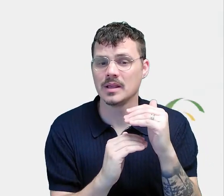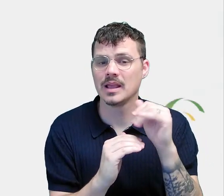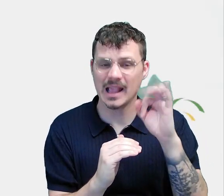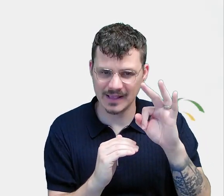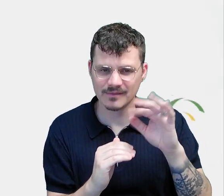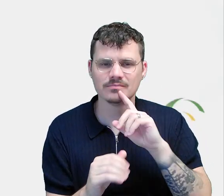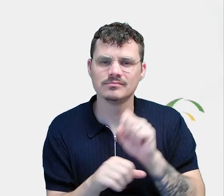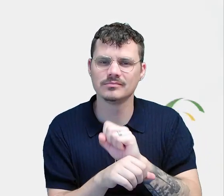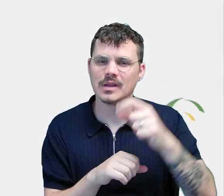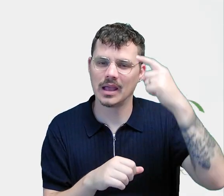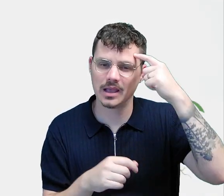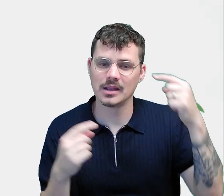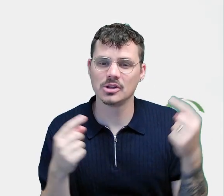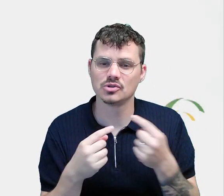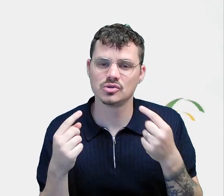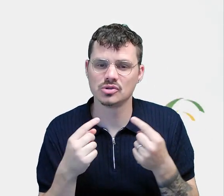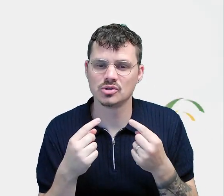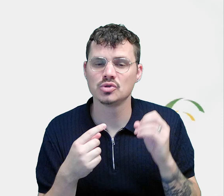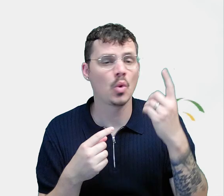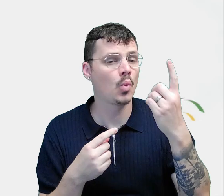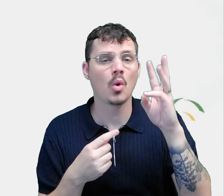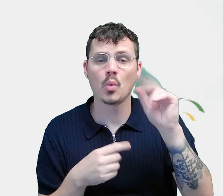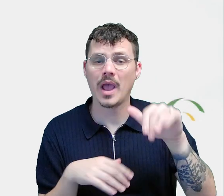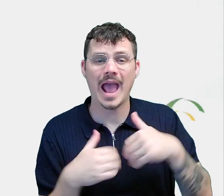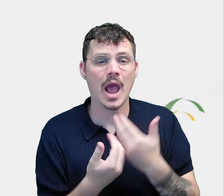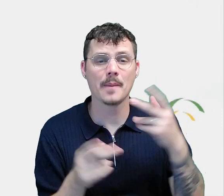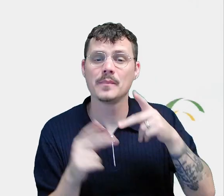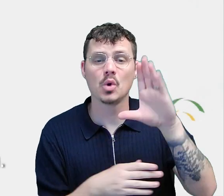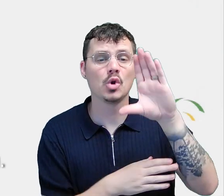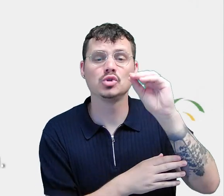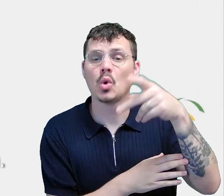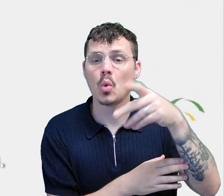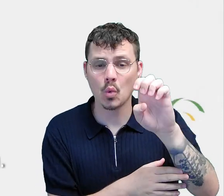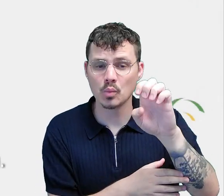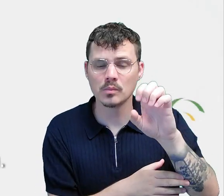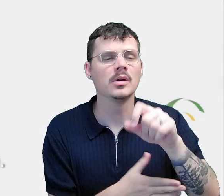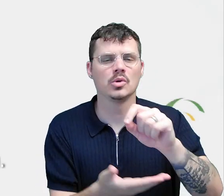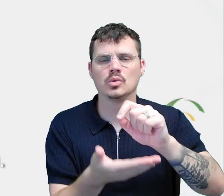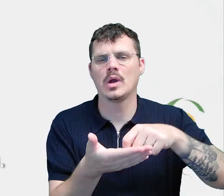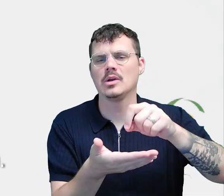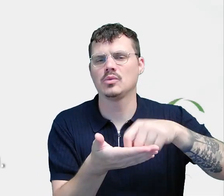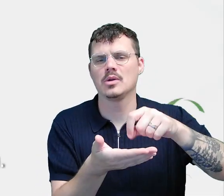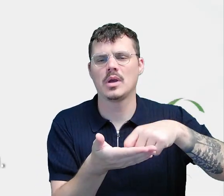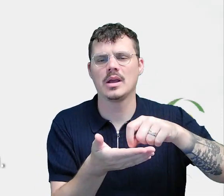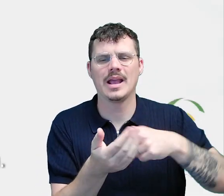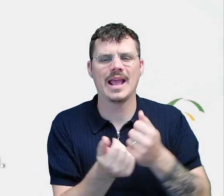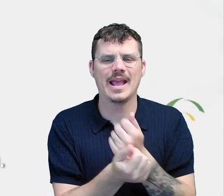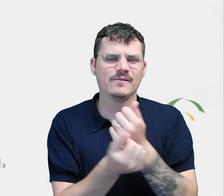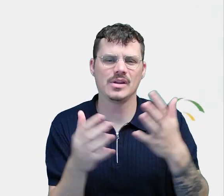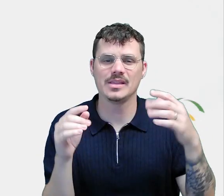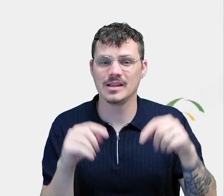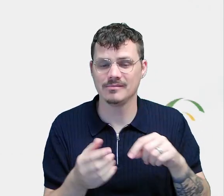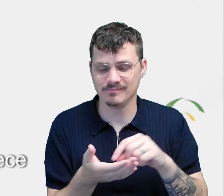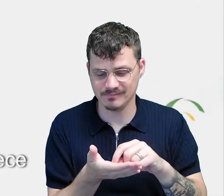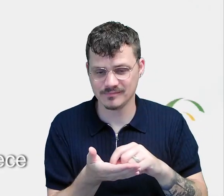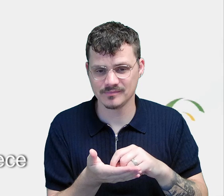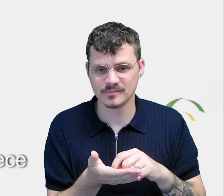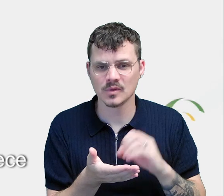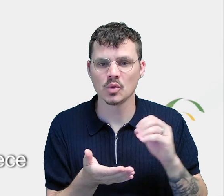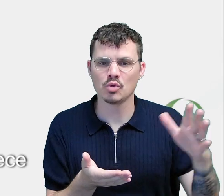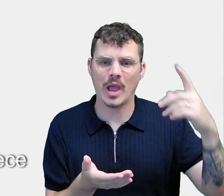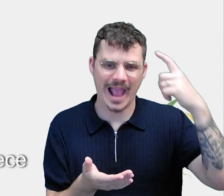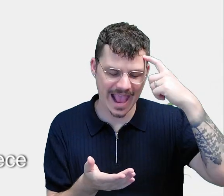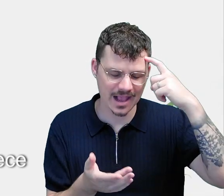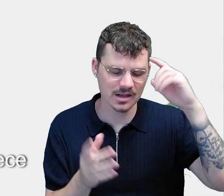had a head injury. So one of the ways people cope is to write every single thing down so their head